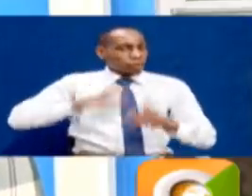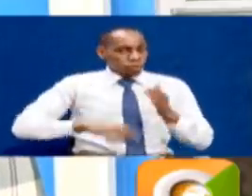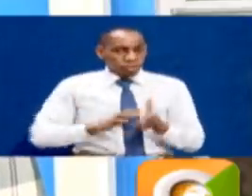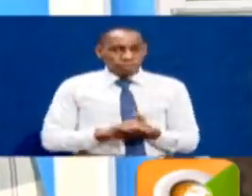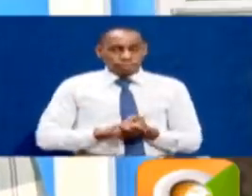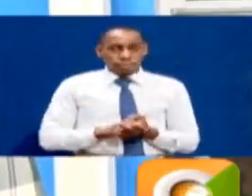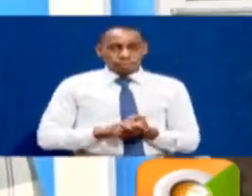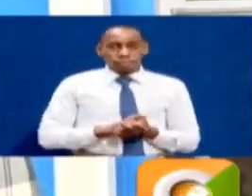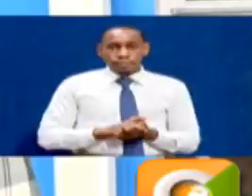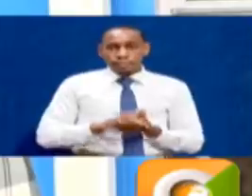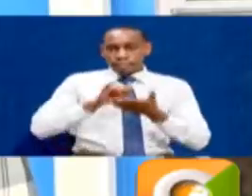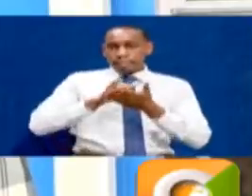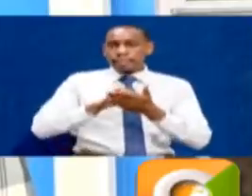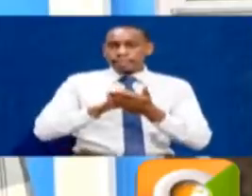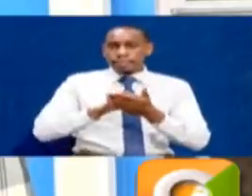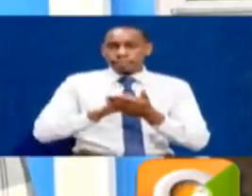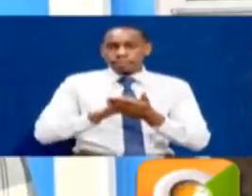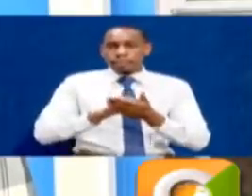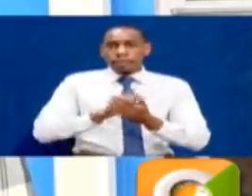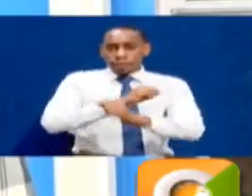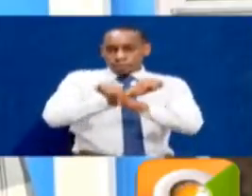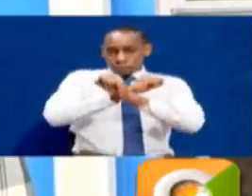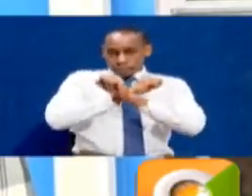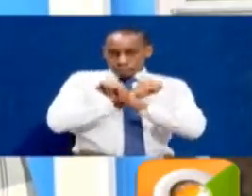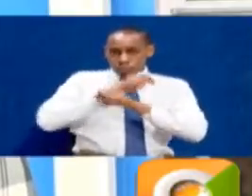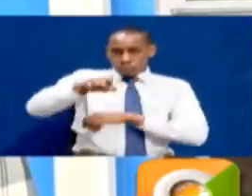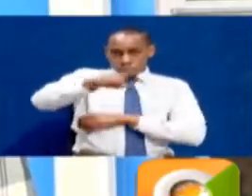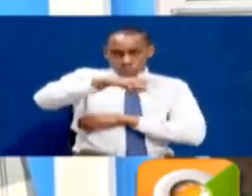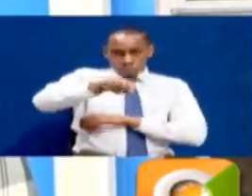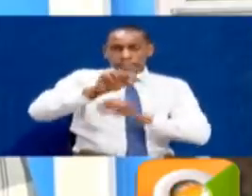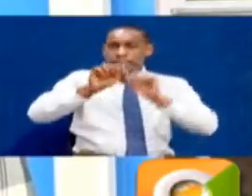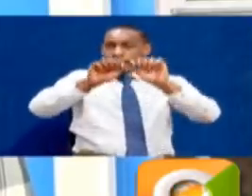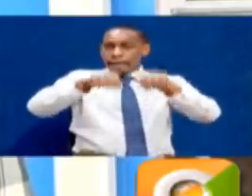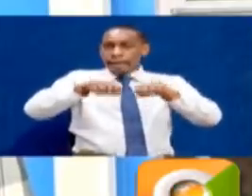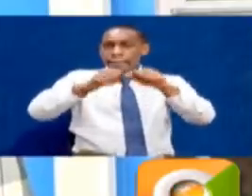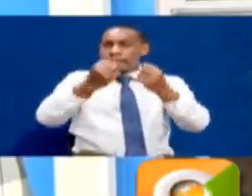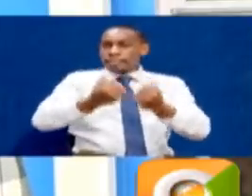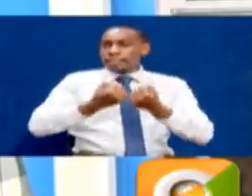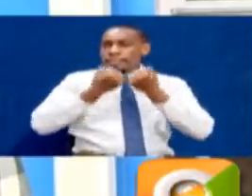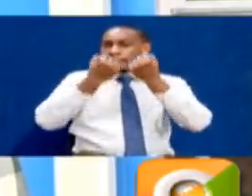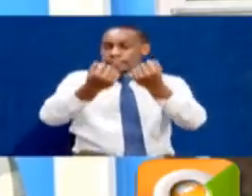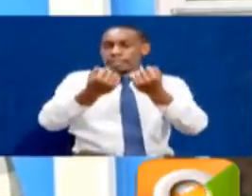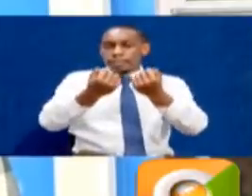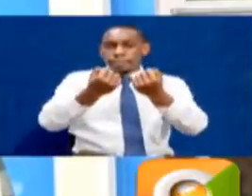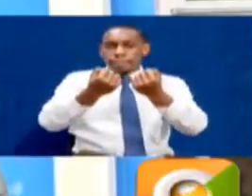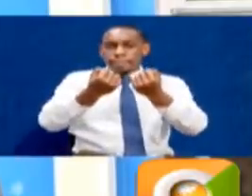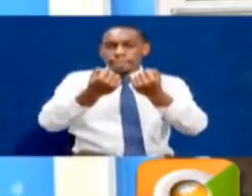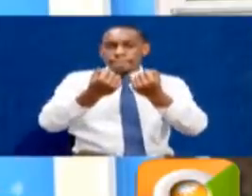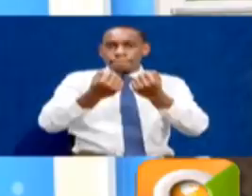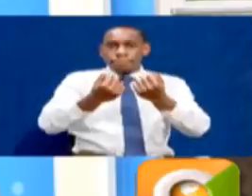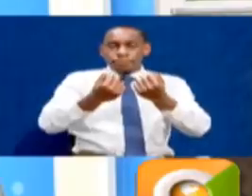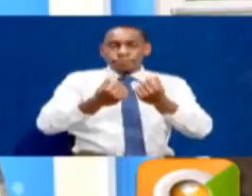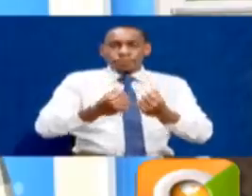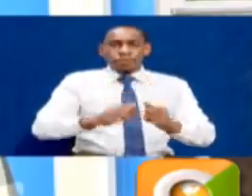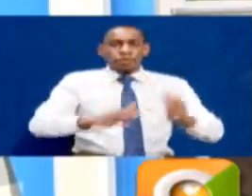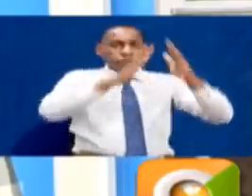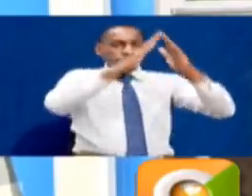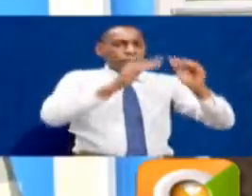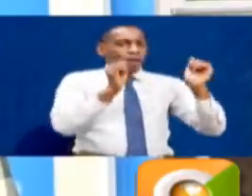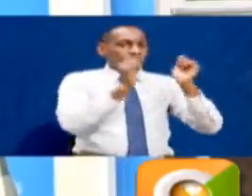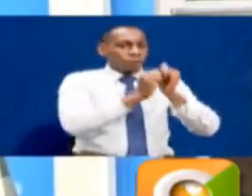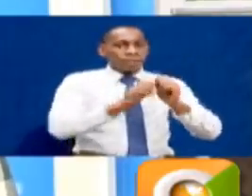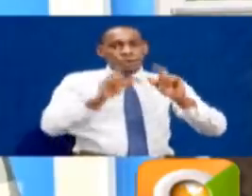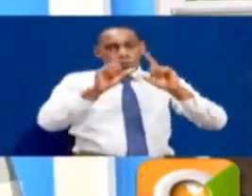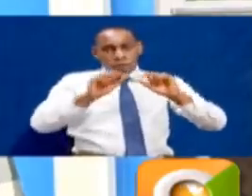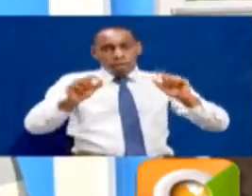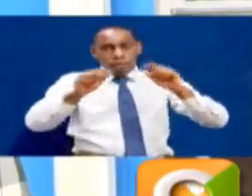our defense lies in the ability to strengthen the Nyumbakumis, as it